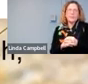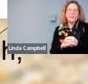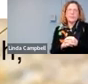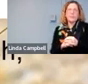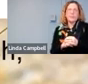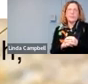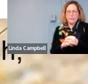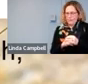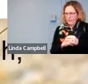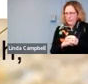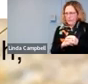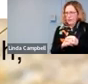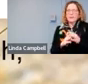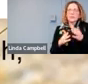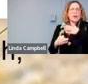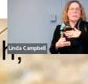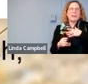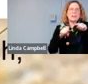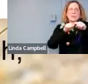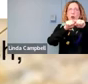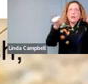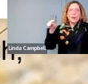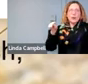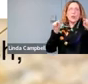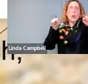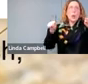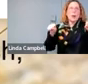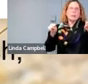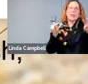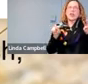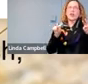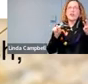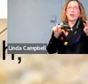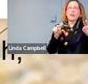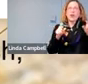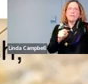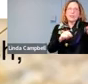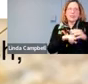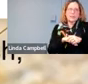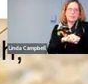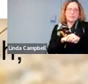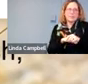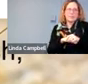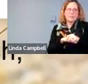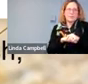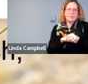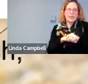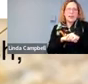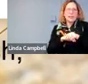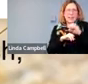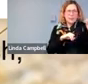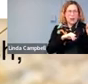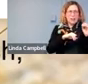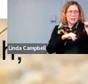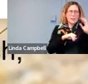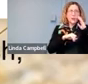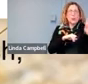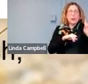process what has happened in southern Nova Scotia. So please, everybody, when you go out, look for